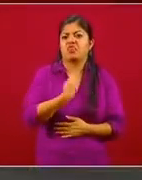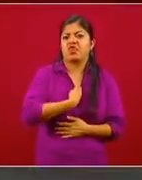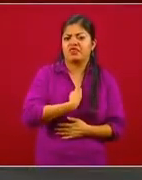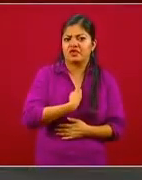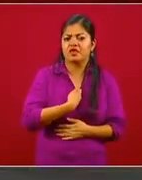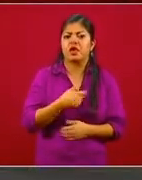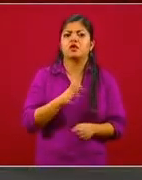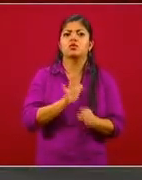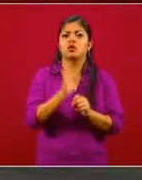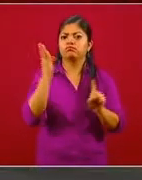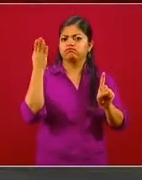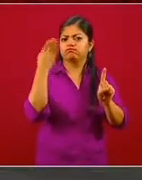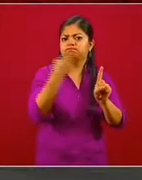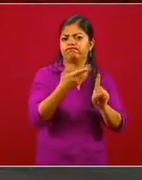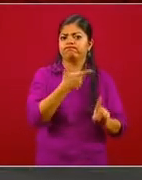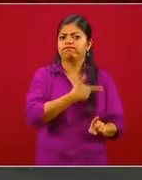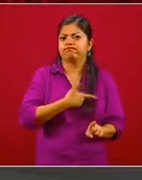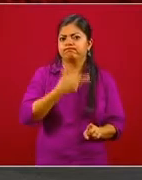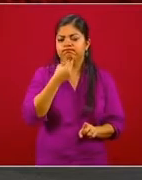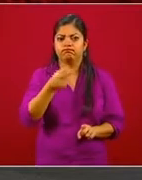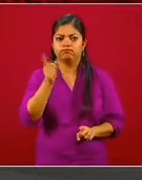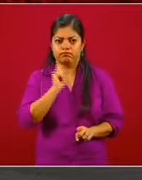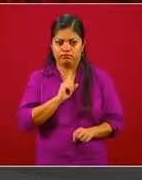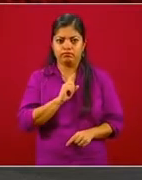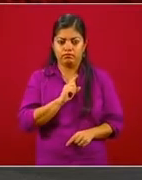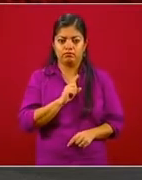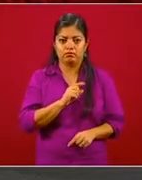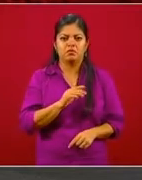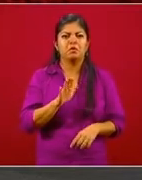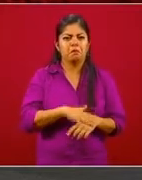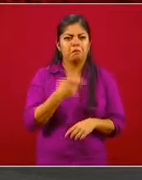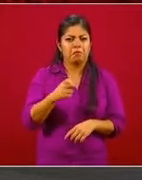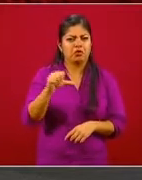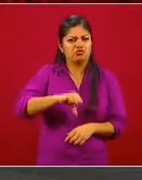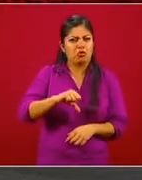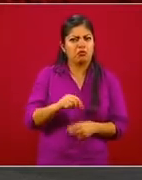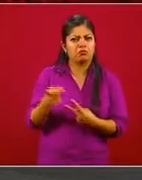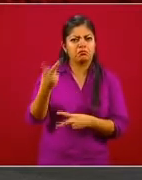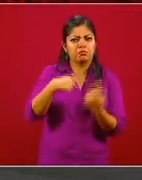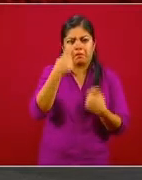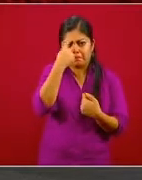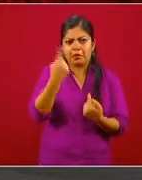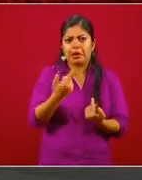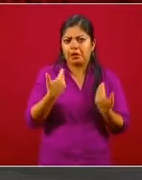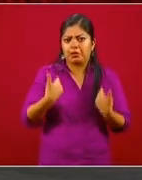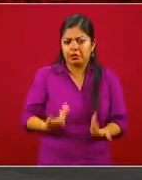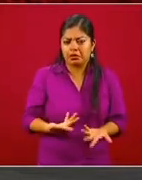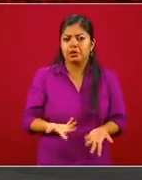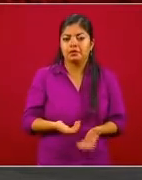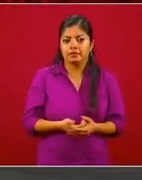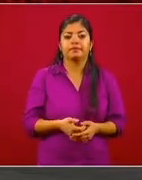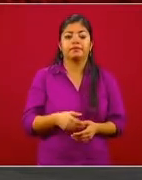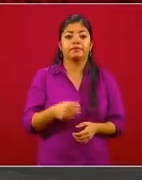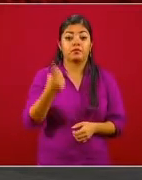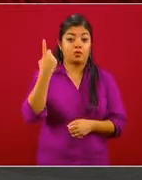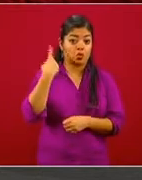with which discrimination has no place. So what are we doing in concrete terms?